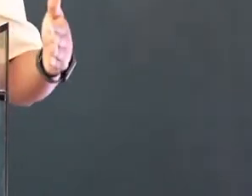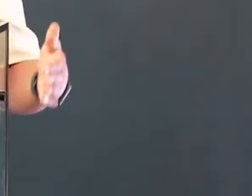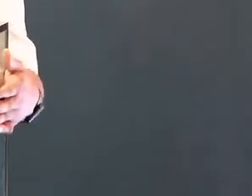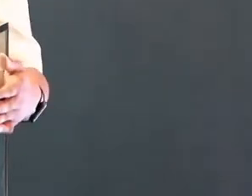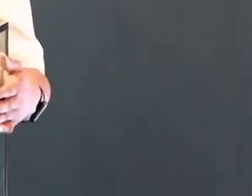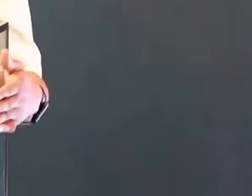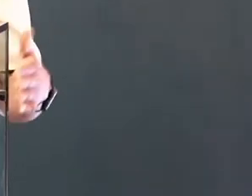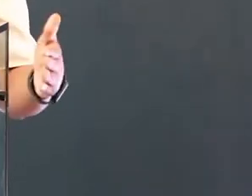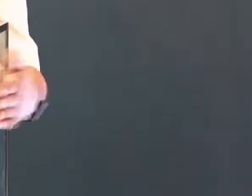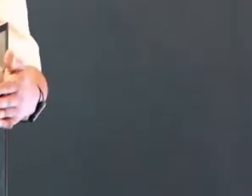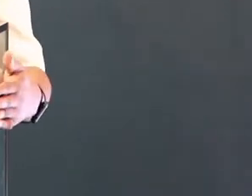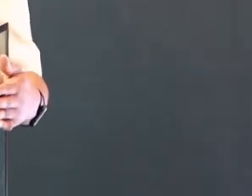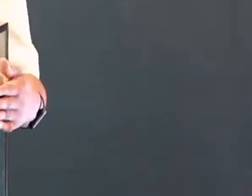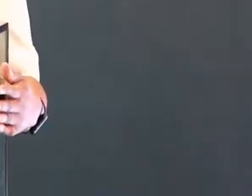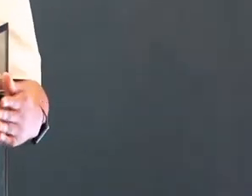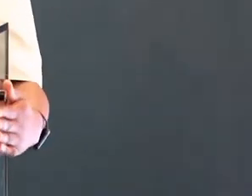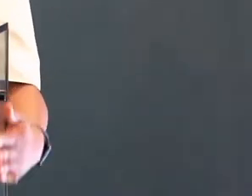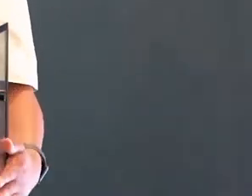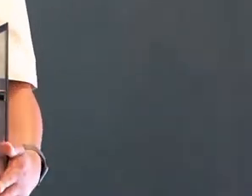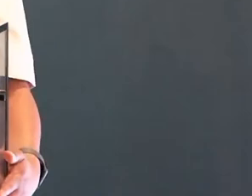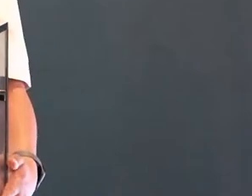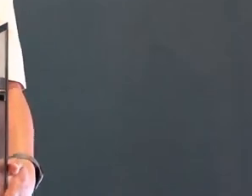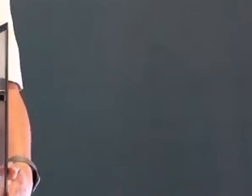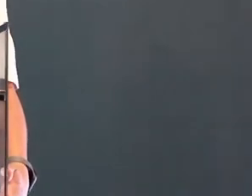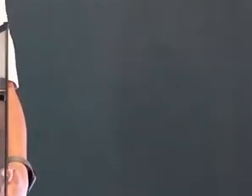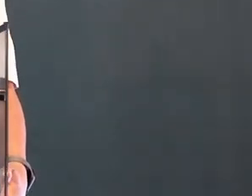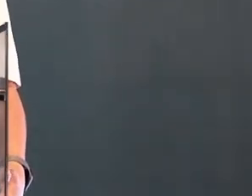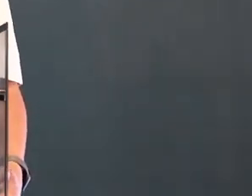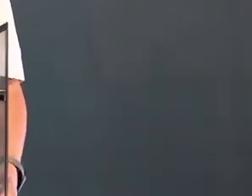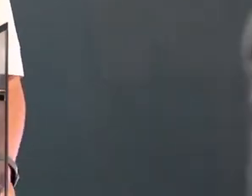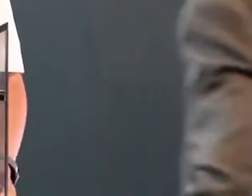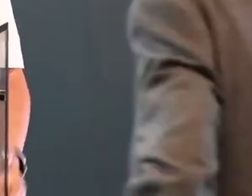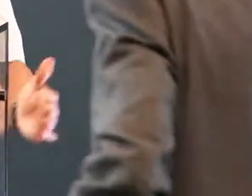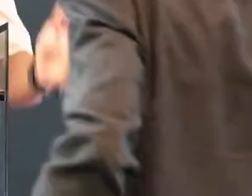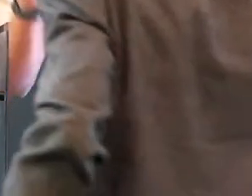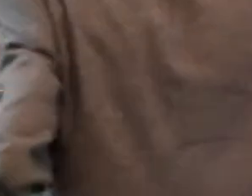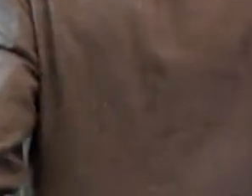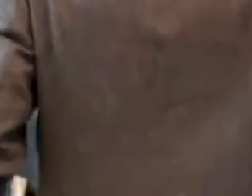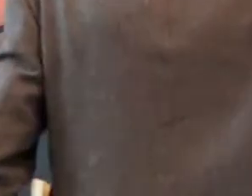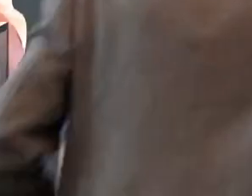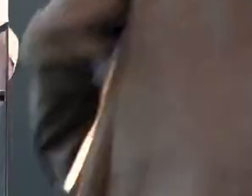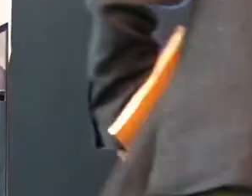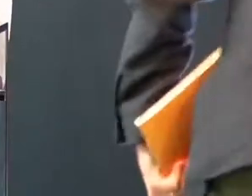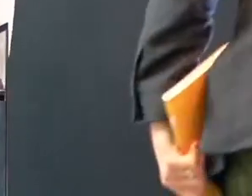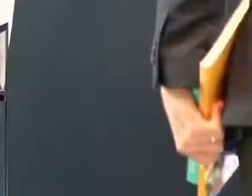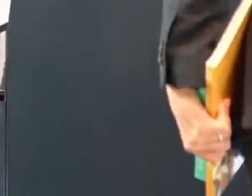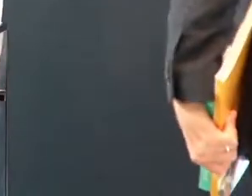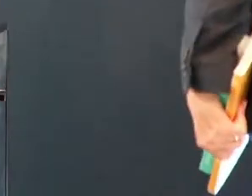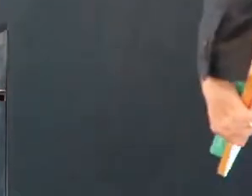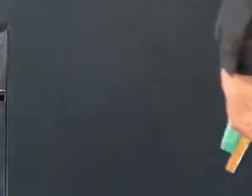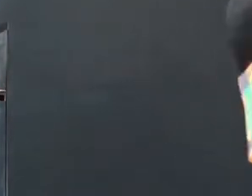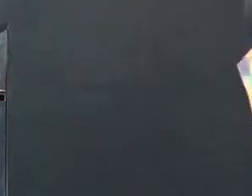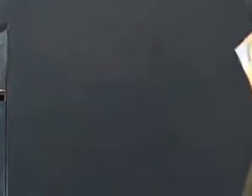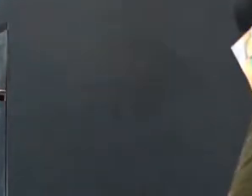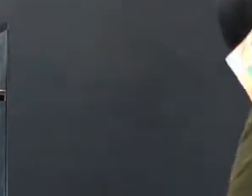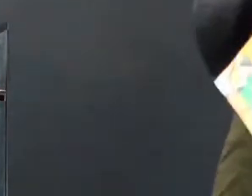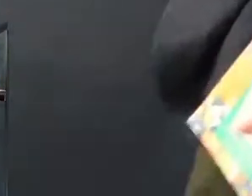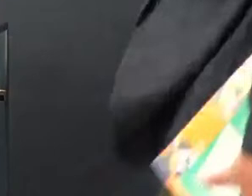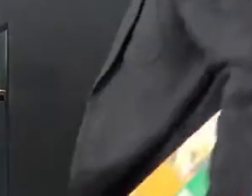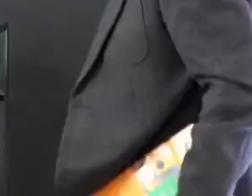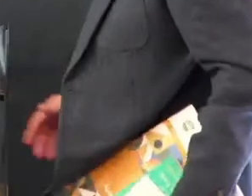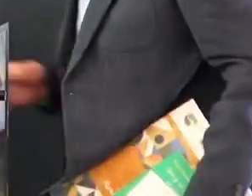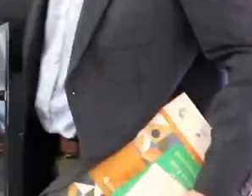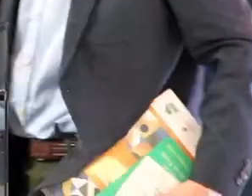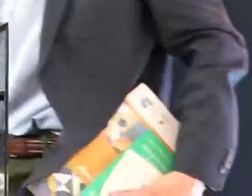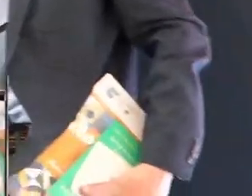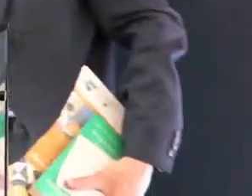welcome Mr. Verney Harris, the acting CEO of the National Mandela Foundation, who will give you a welcome remarks and a message